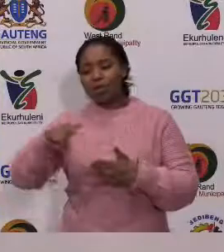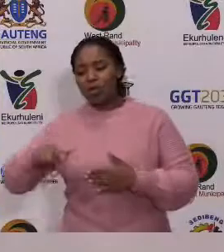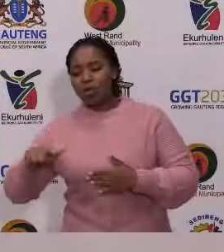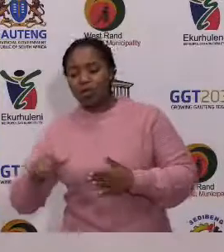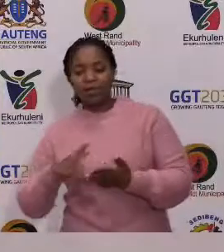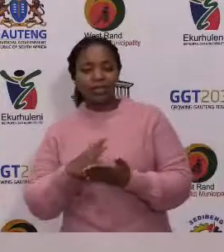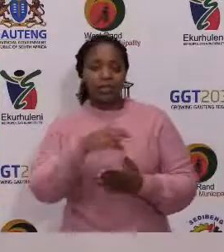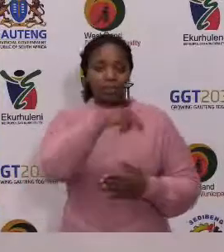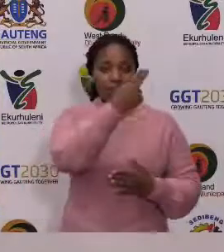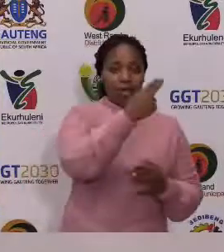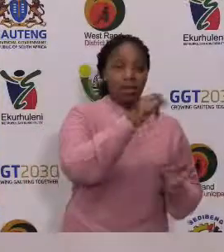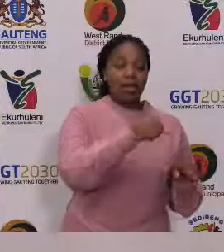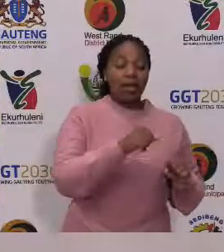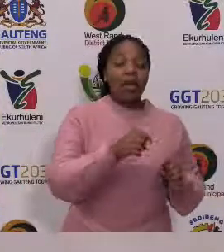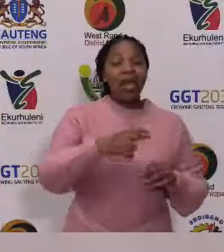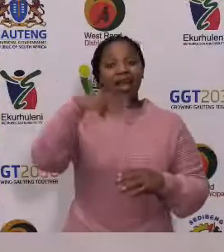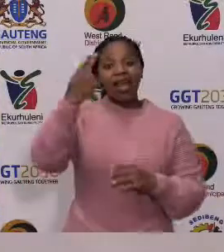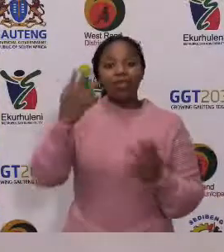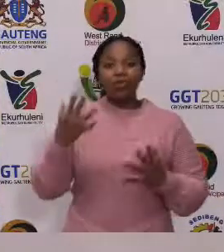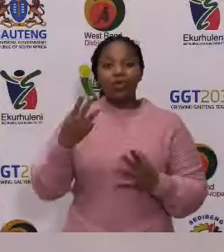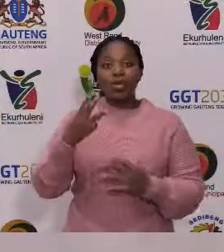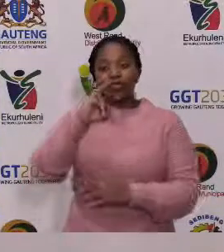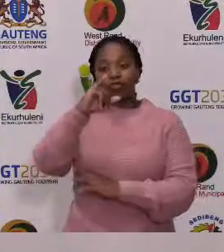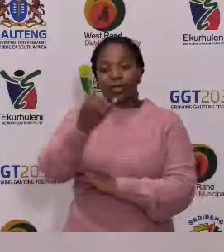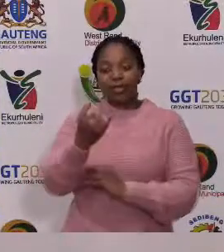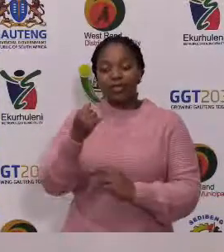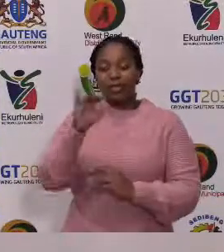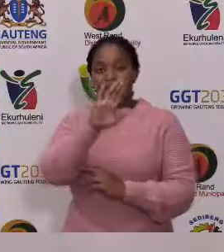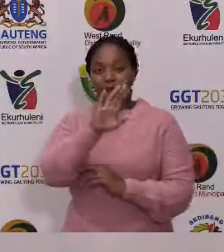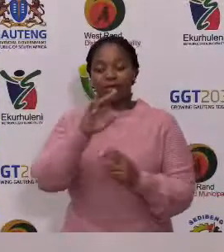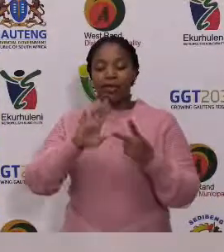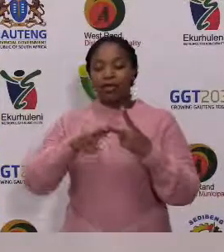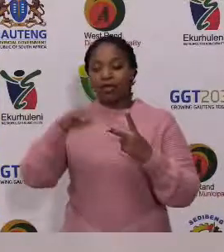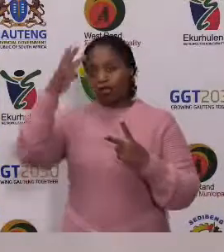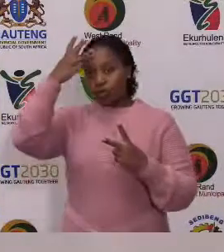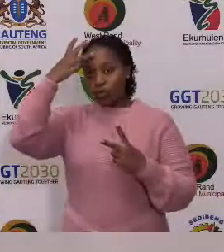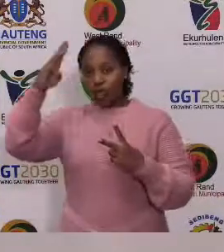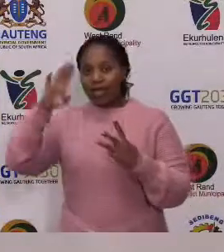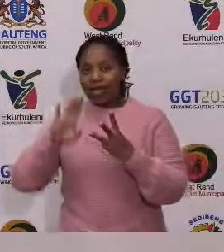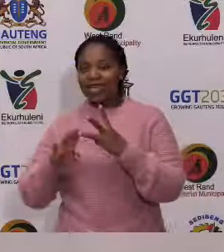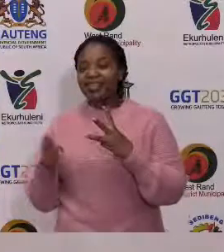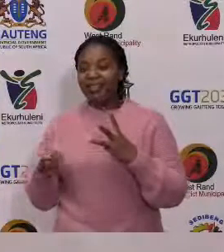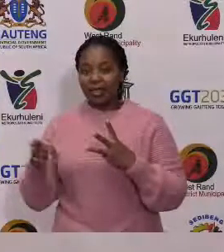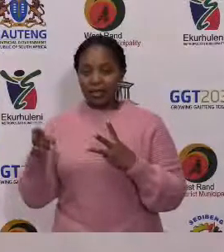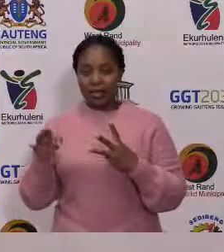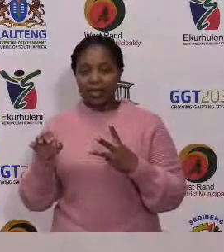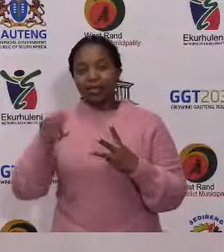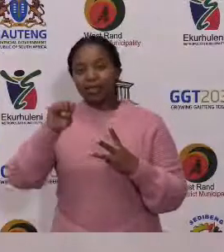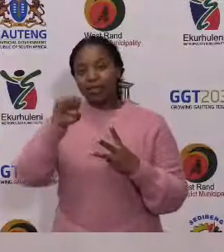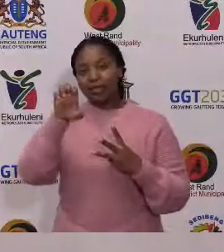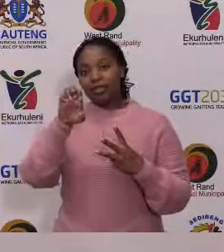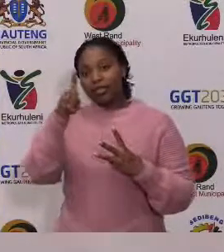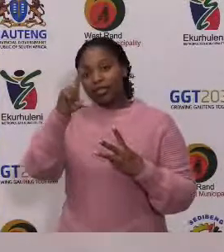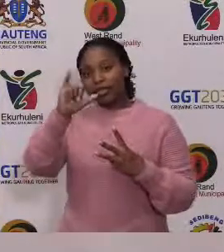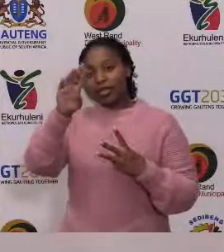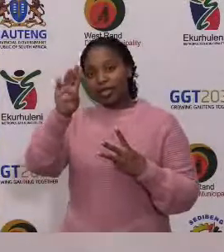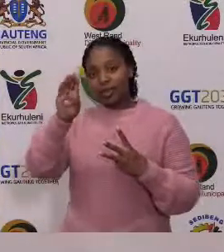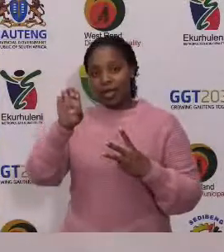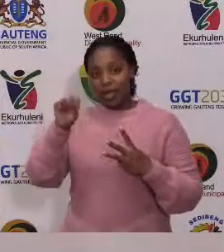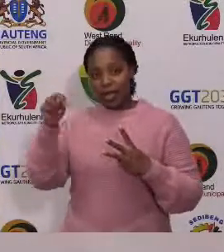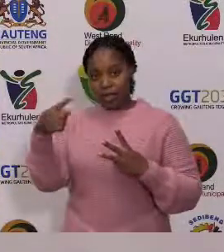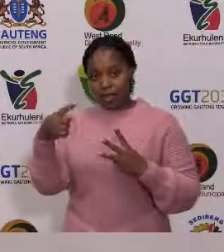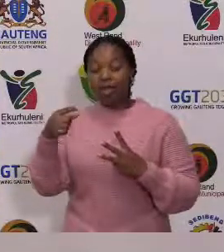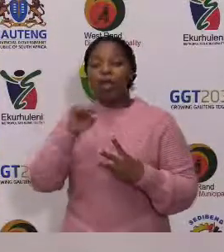highest increase have been in Johannesburg, Tshwane, and Sedibeng. And then the sub-districts that are reporting the highest number of cases